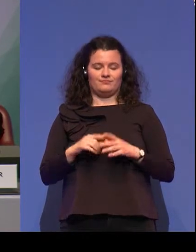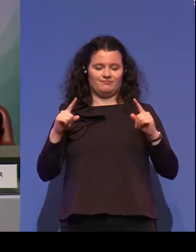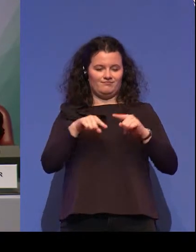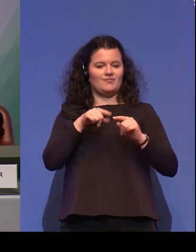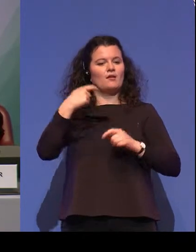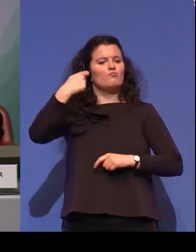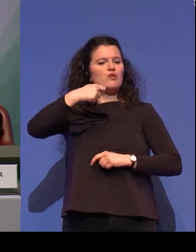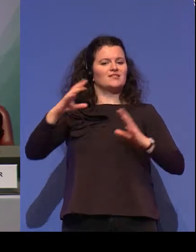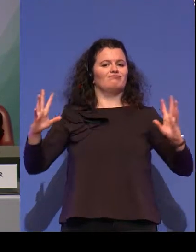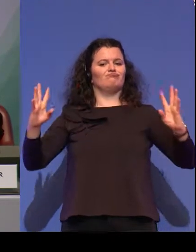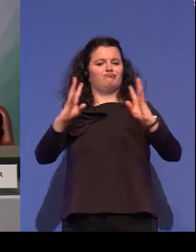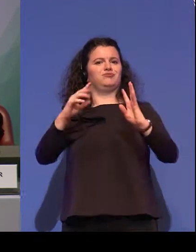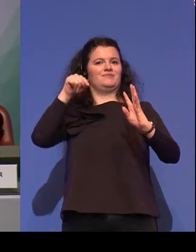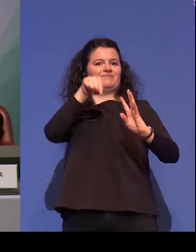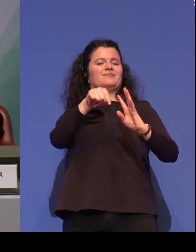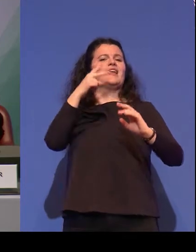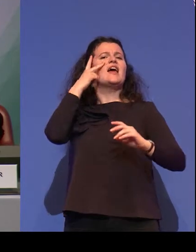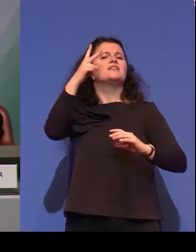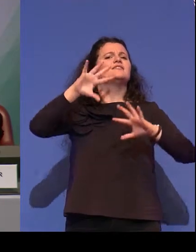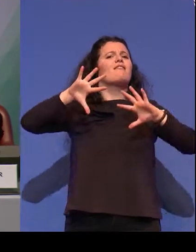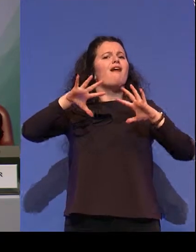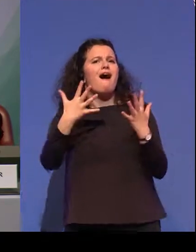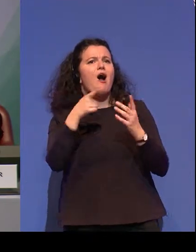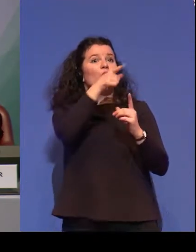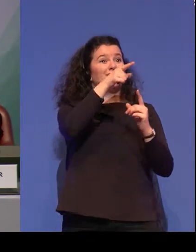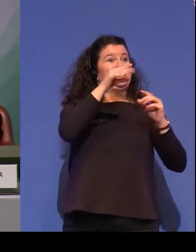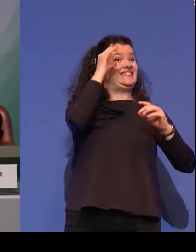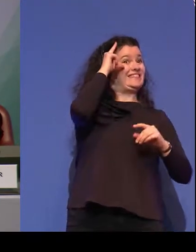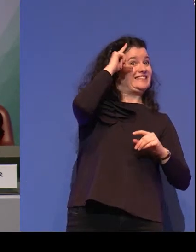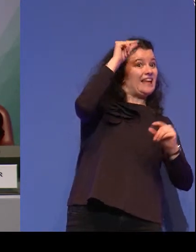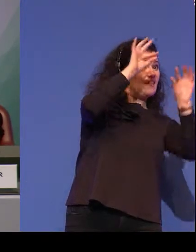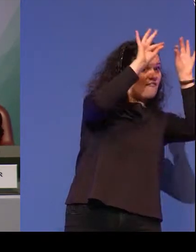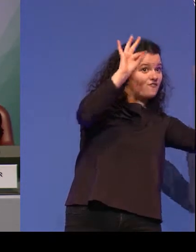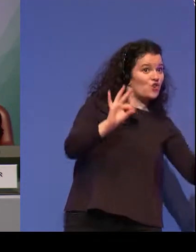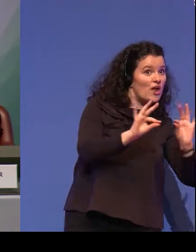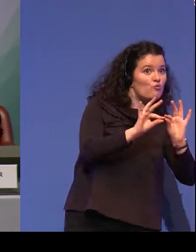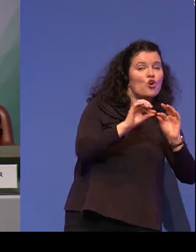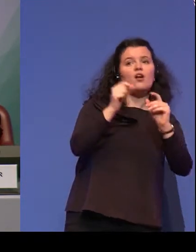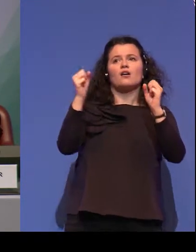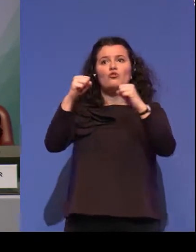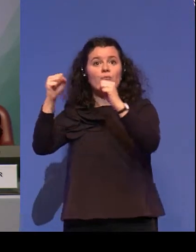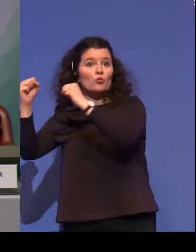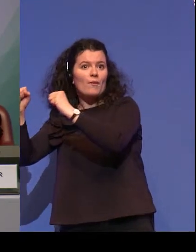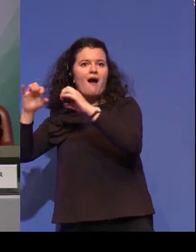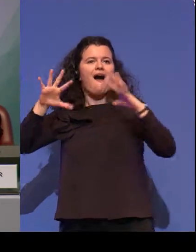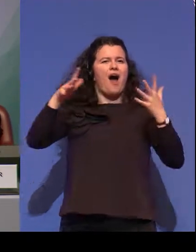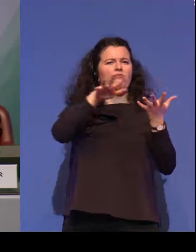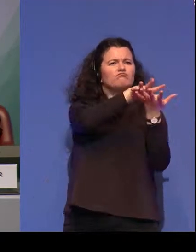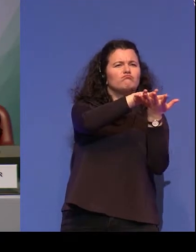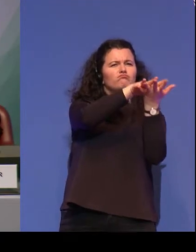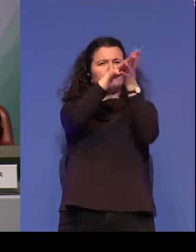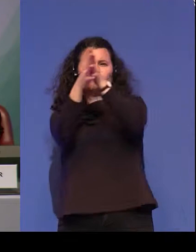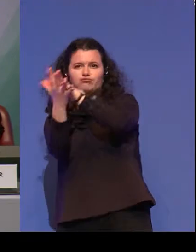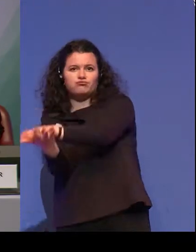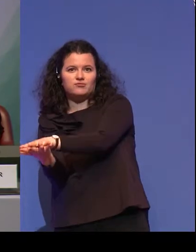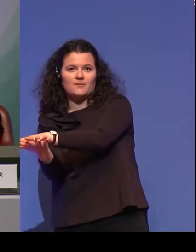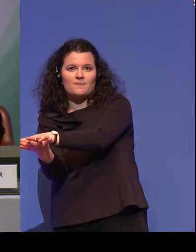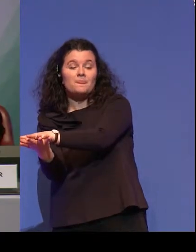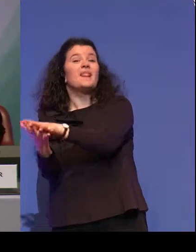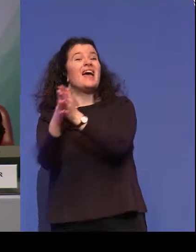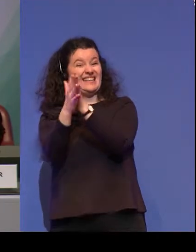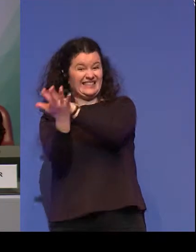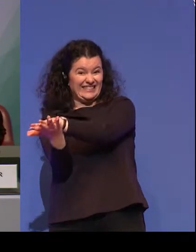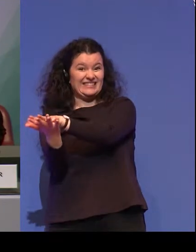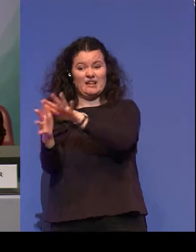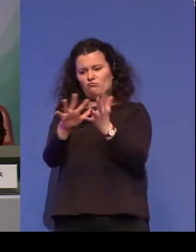for accelerating progress on implementing the Sendai framework. The chair's summary will be key in offering guidance on how